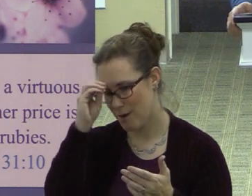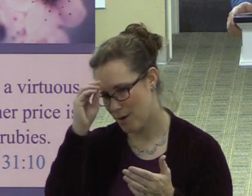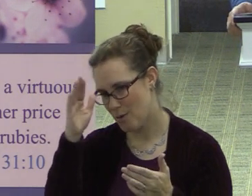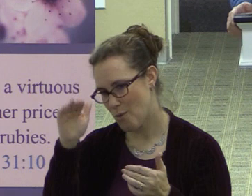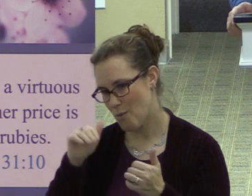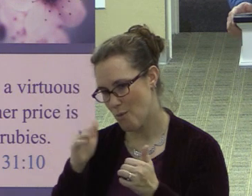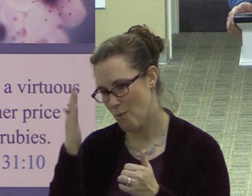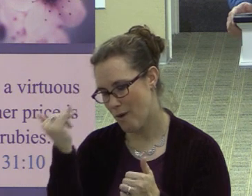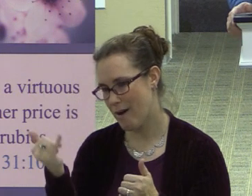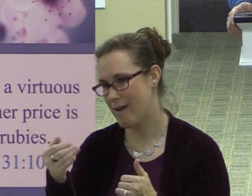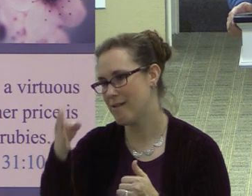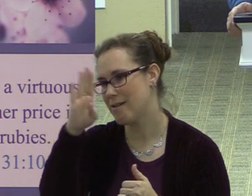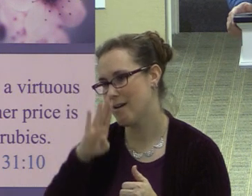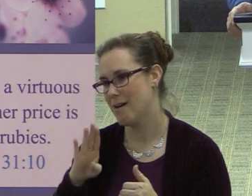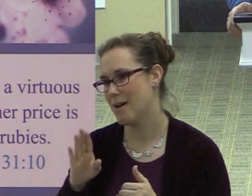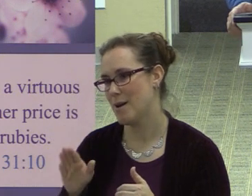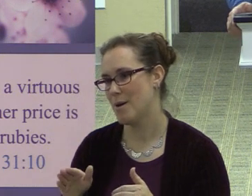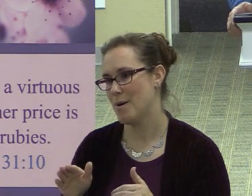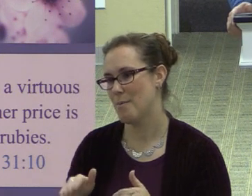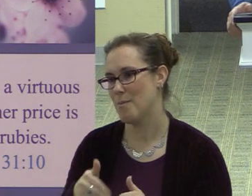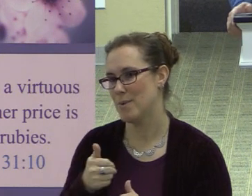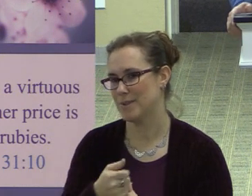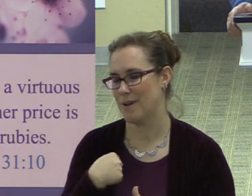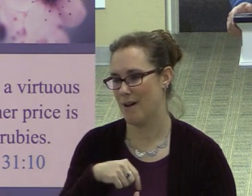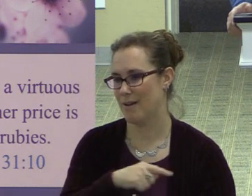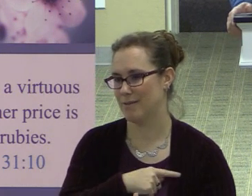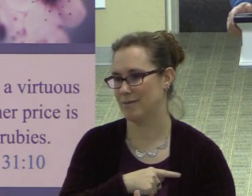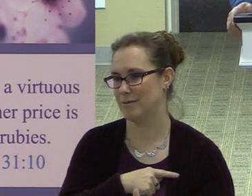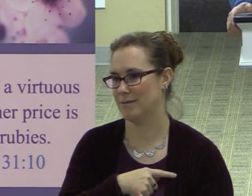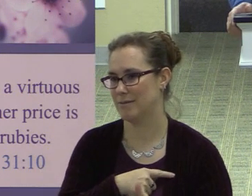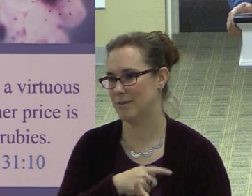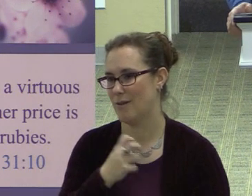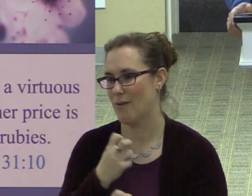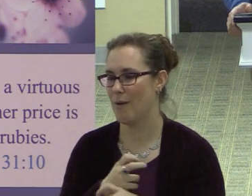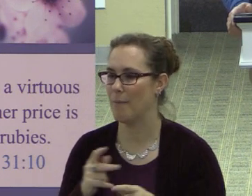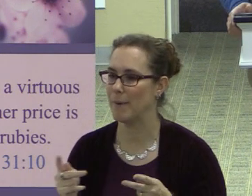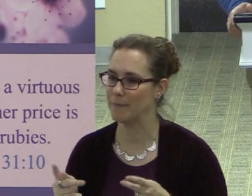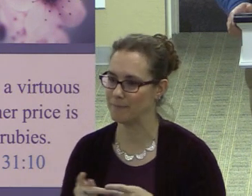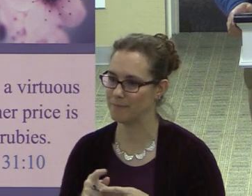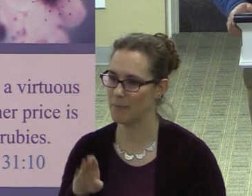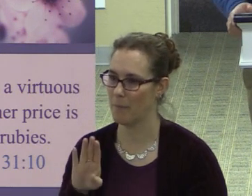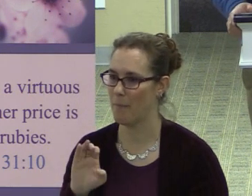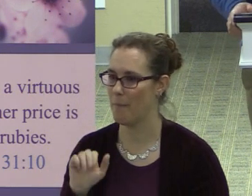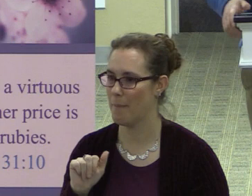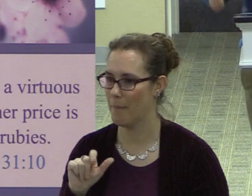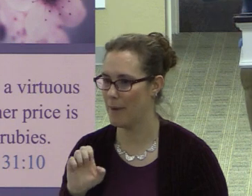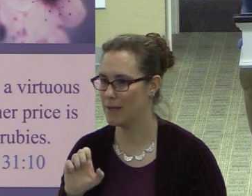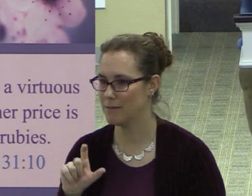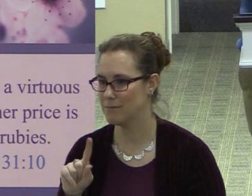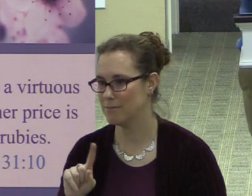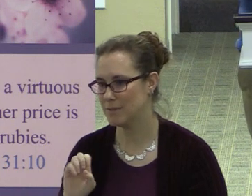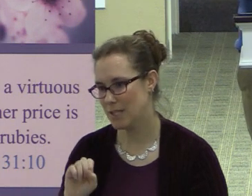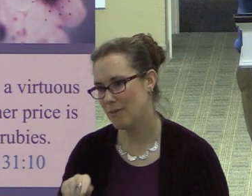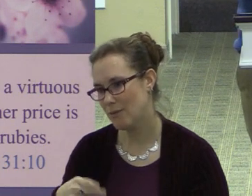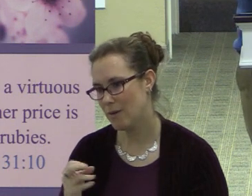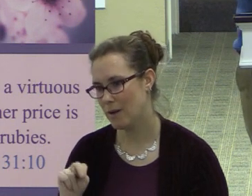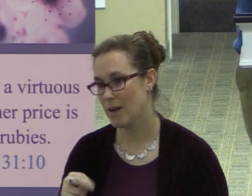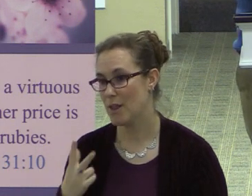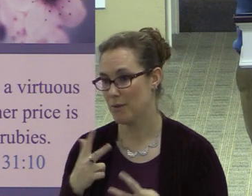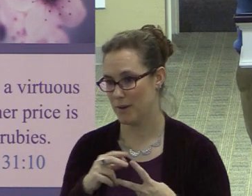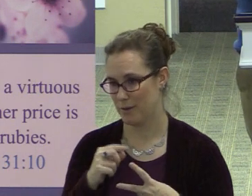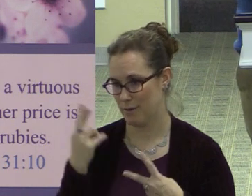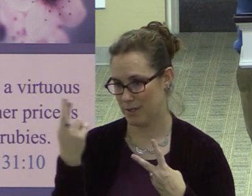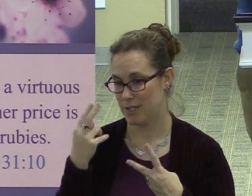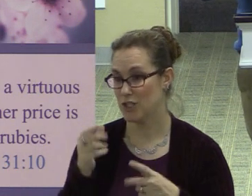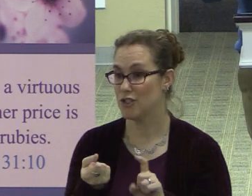God puts us in a Belzaphon. Three things I'm going to give you. He does it for three reasons: to